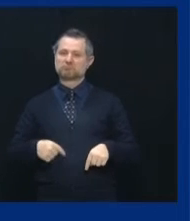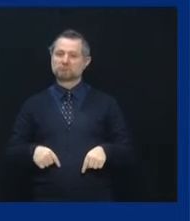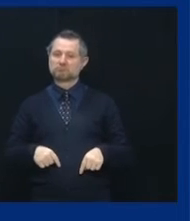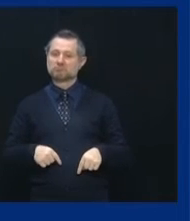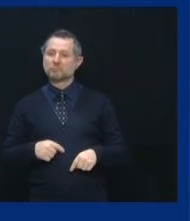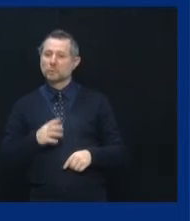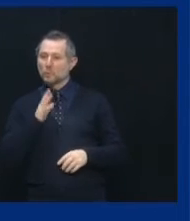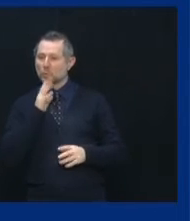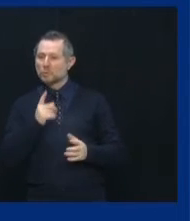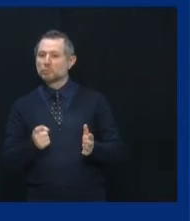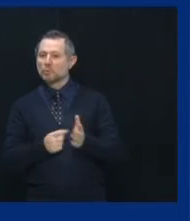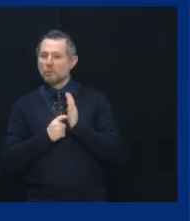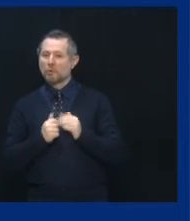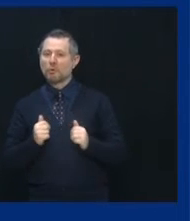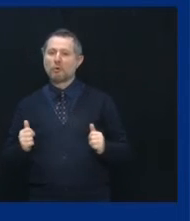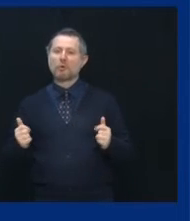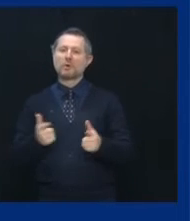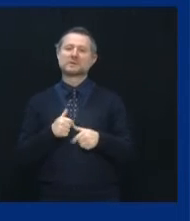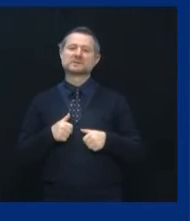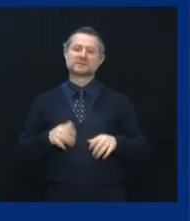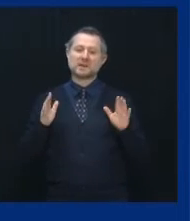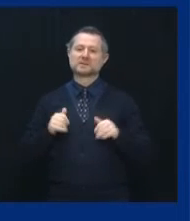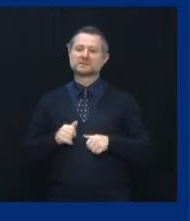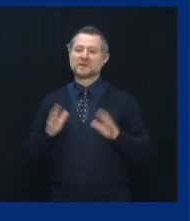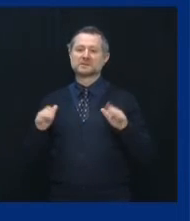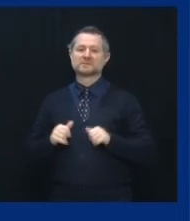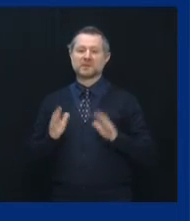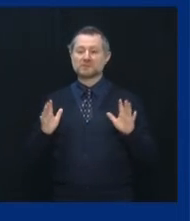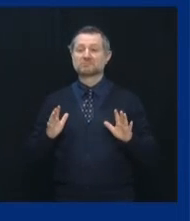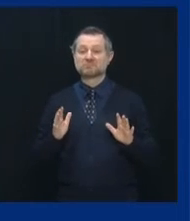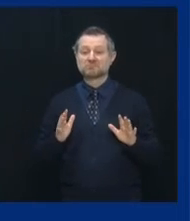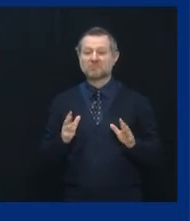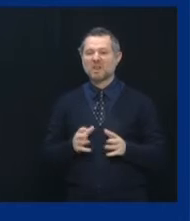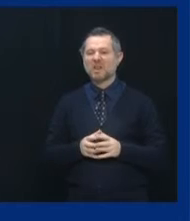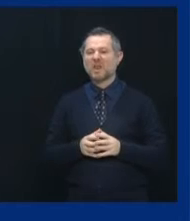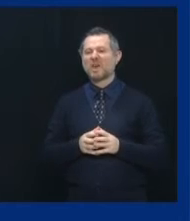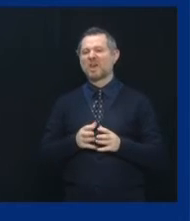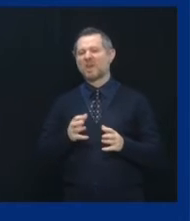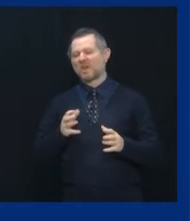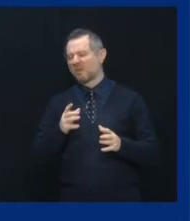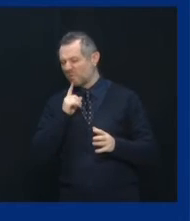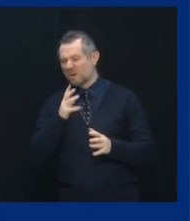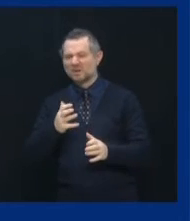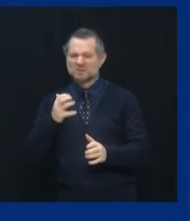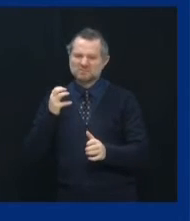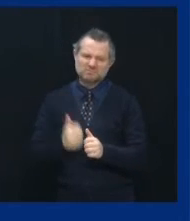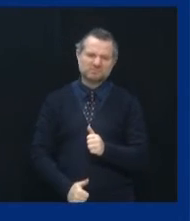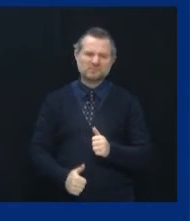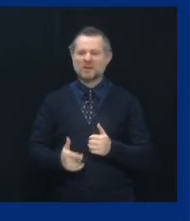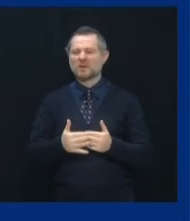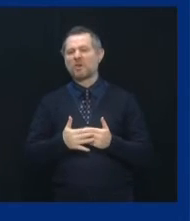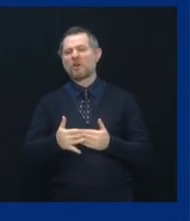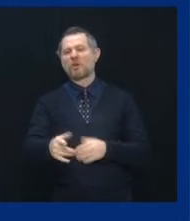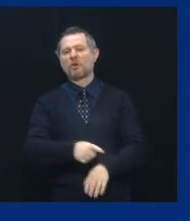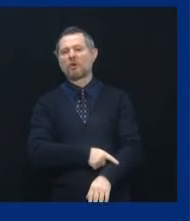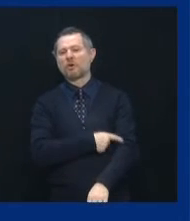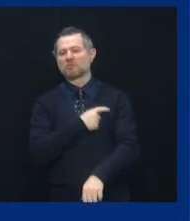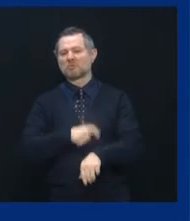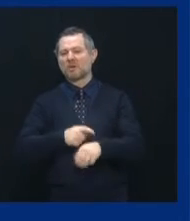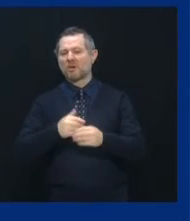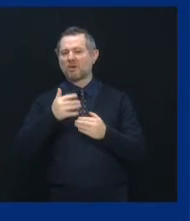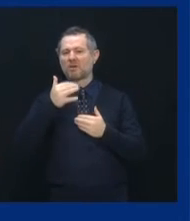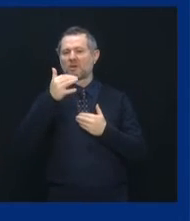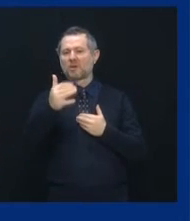everywhere and everyone, and it would have done damage for a long period of time. New York City